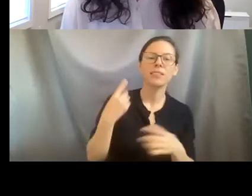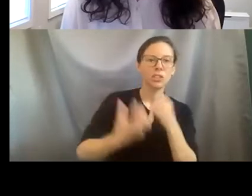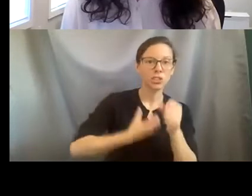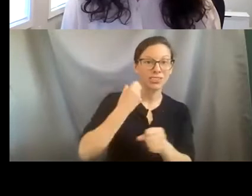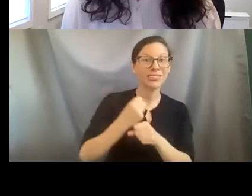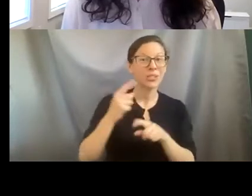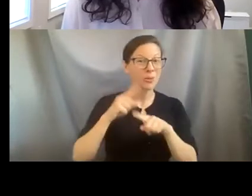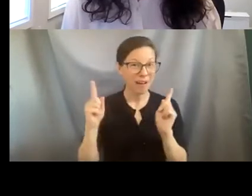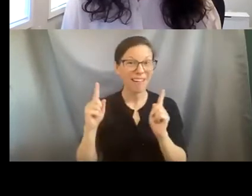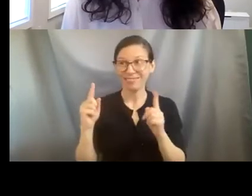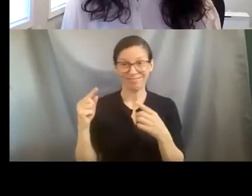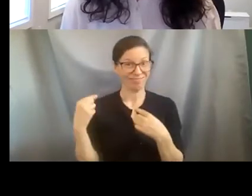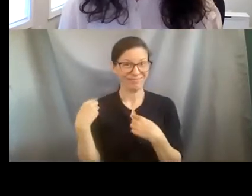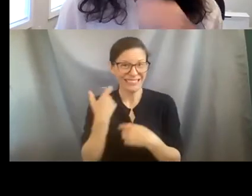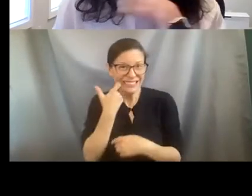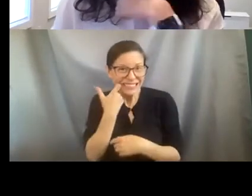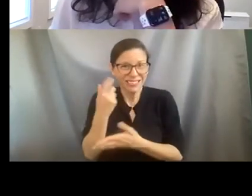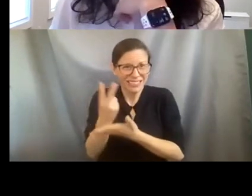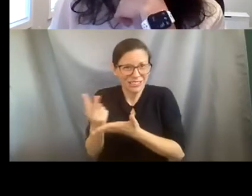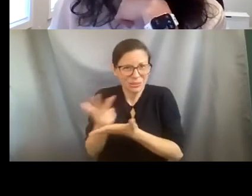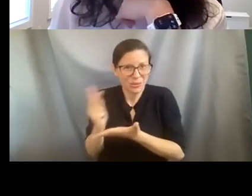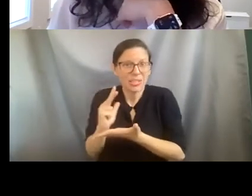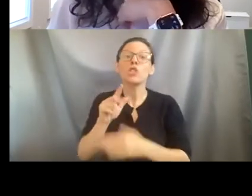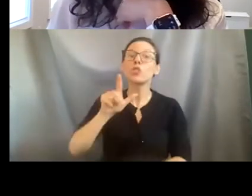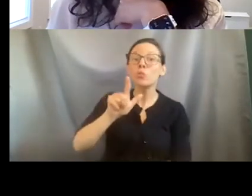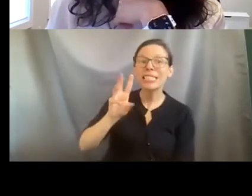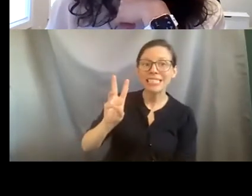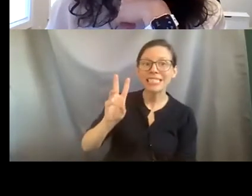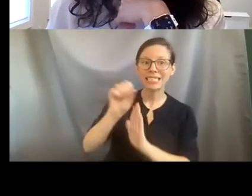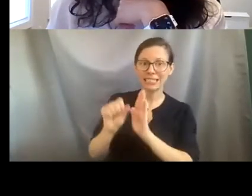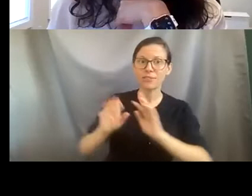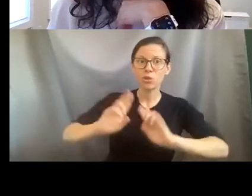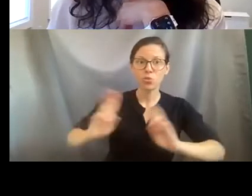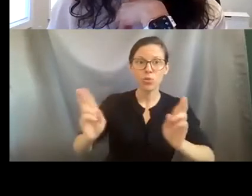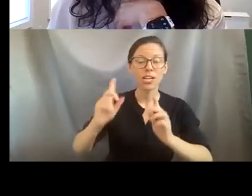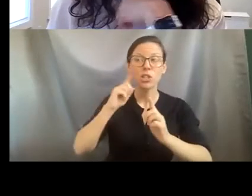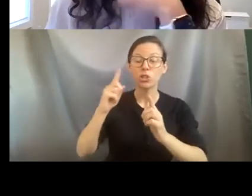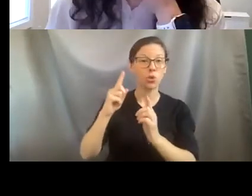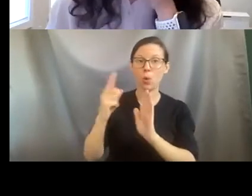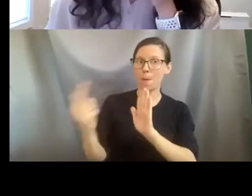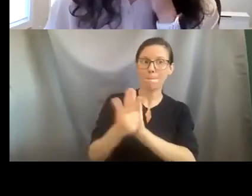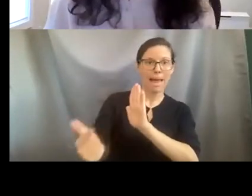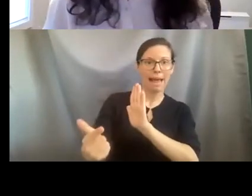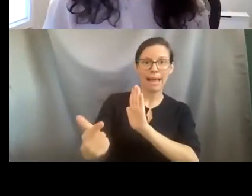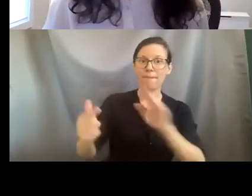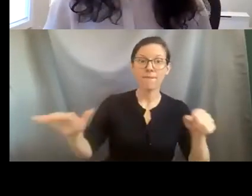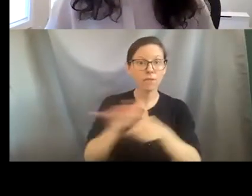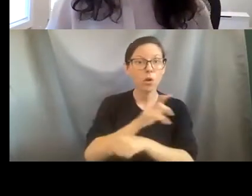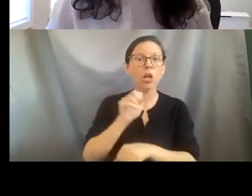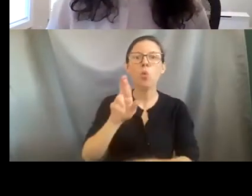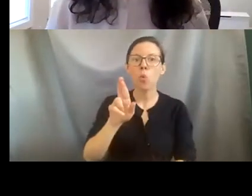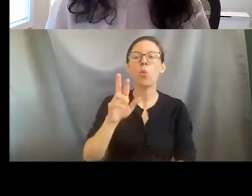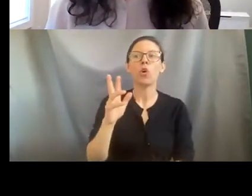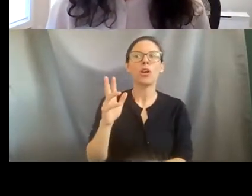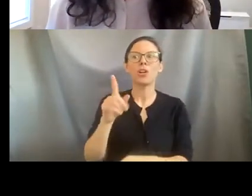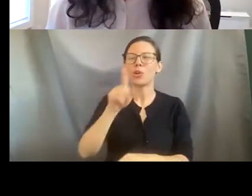are poised to ban abortion either outright or with such onerous restrictions that would make it nearly